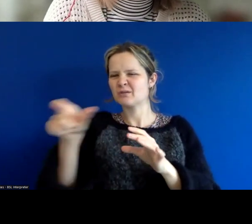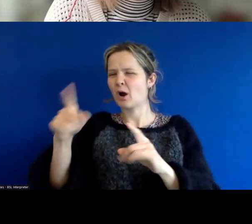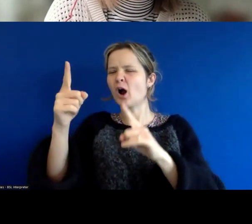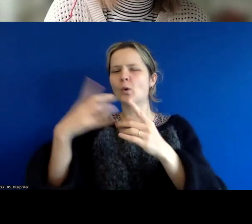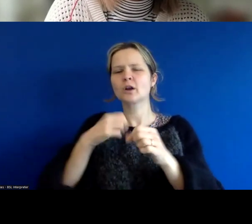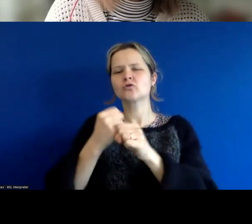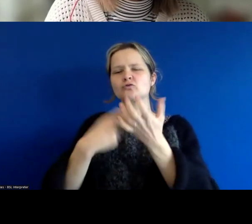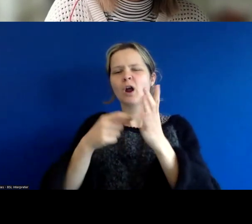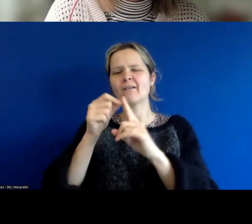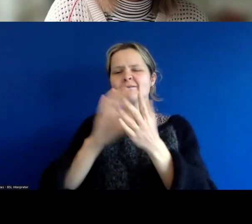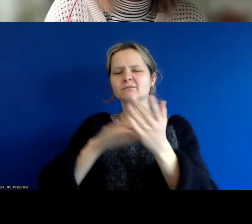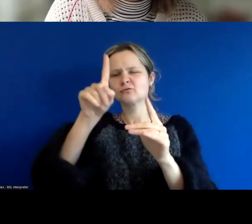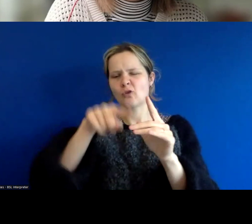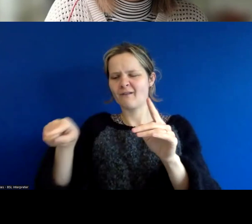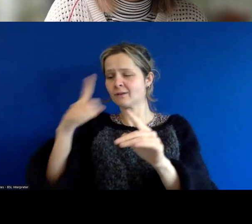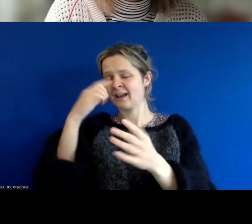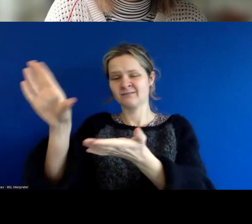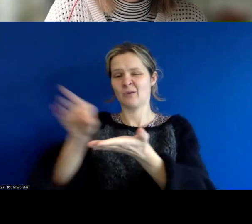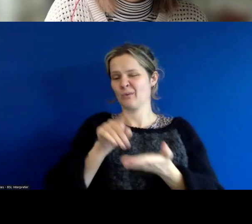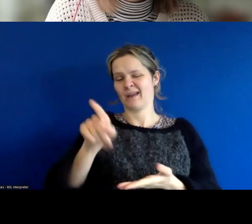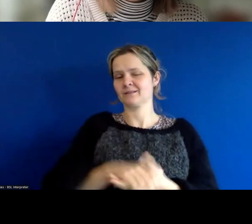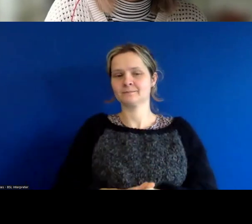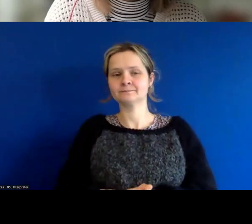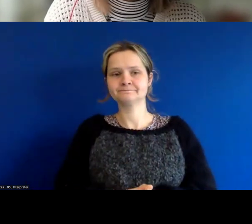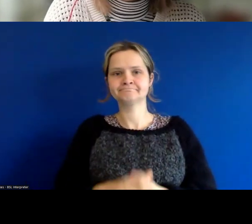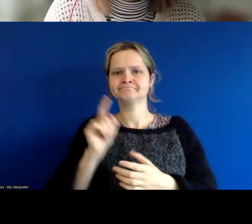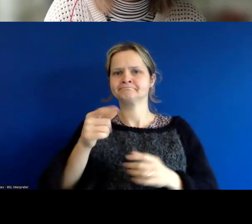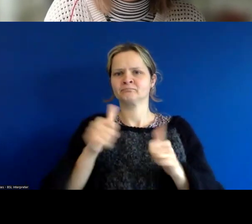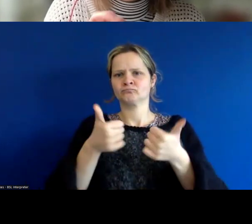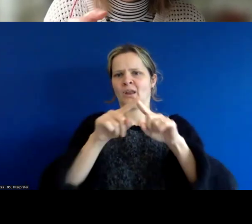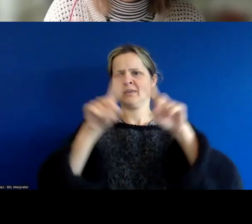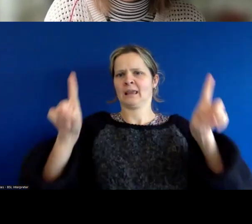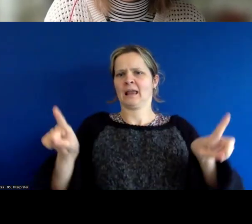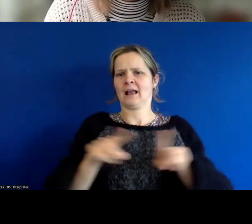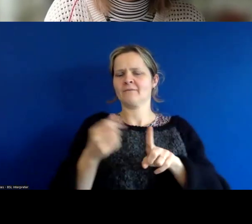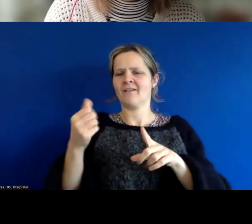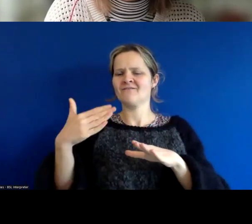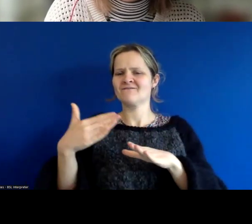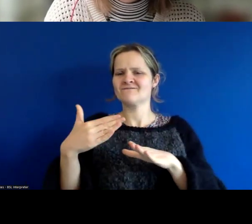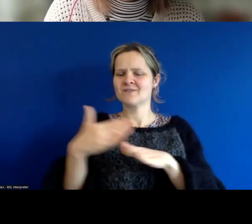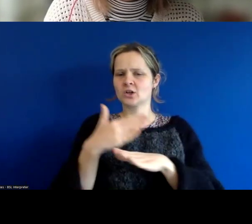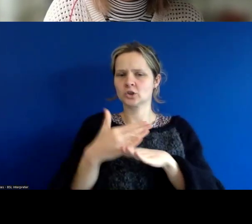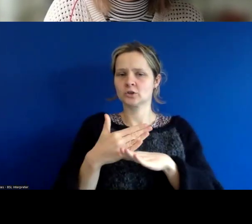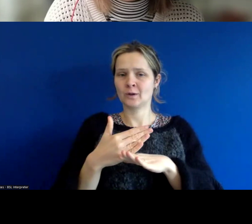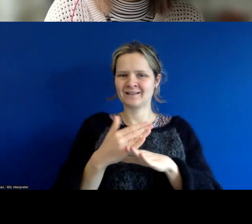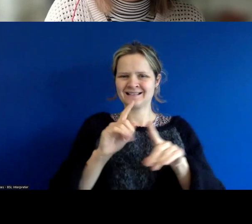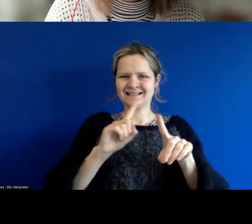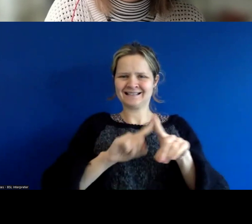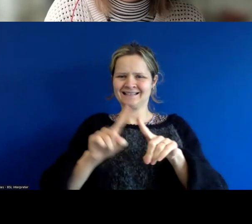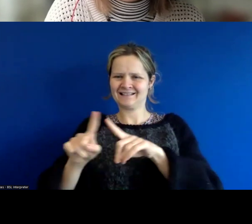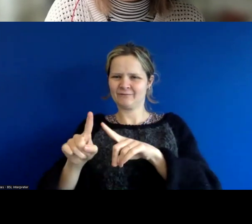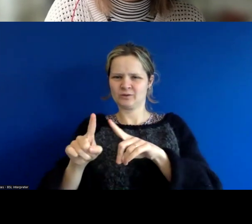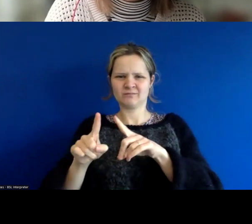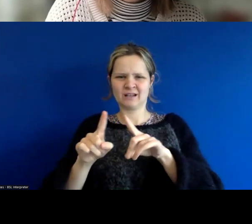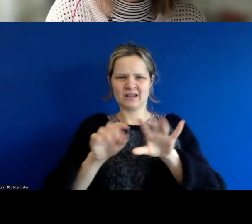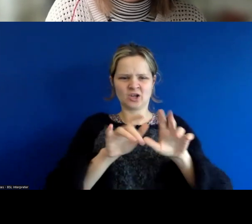Finally, there's a really helpful dashboard functionality where you can add in different levels of data and start to compare them against